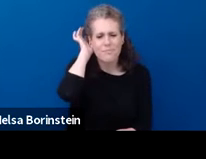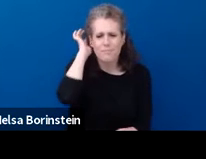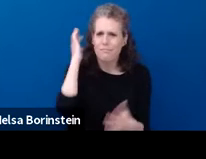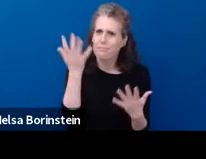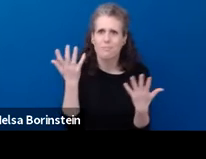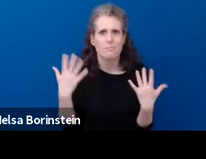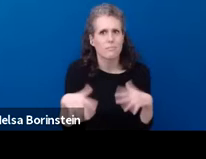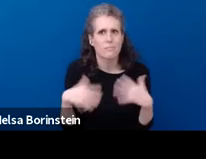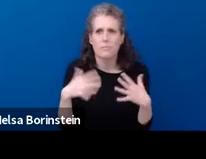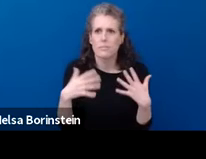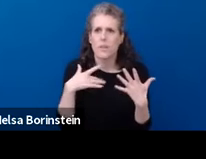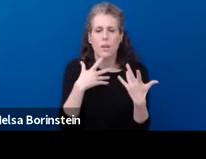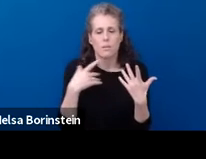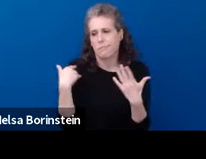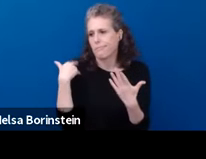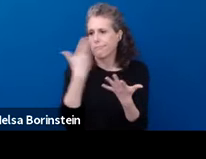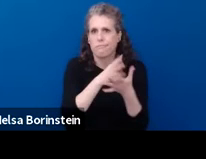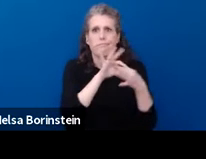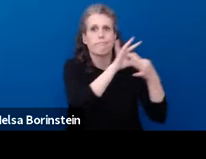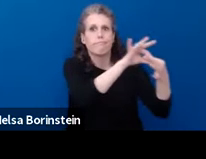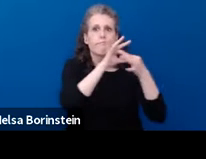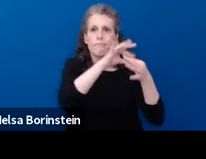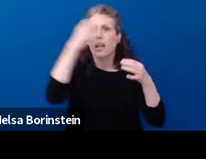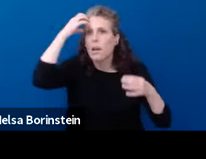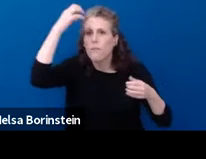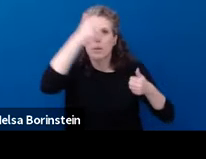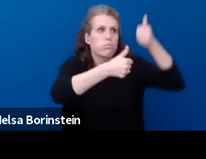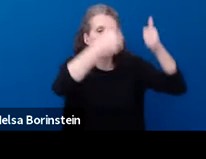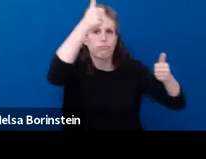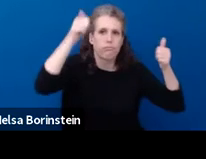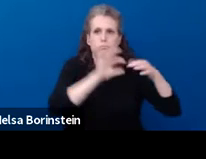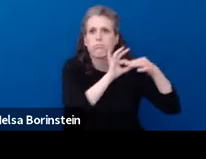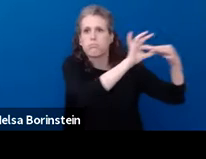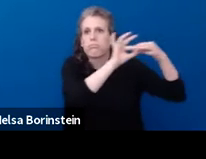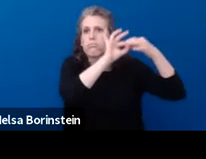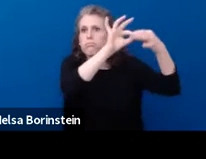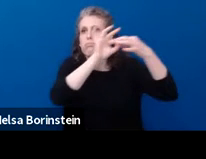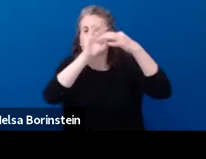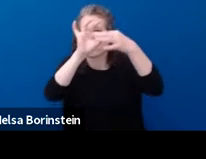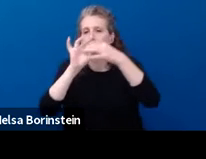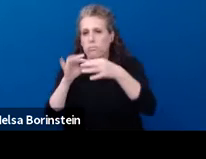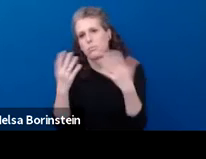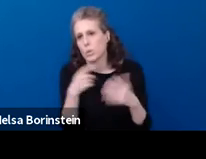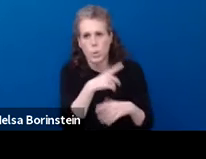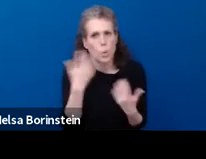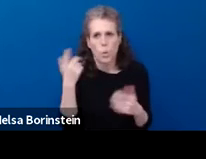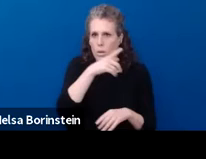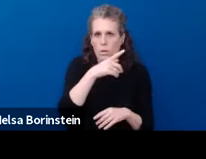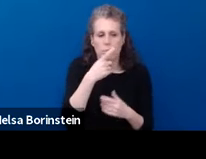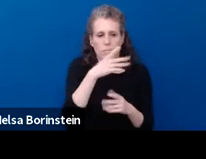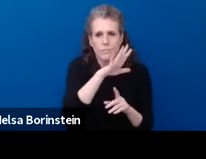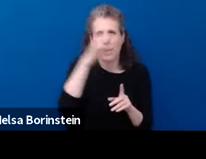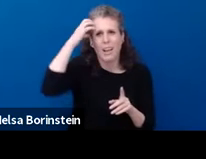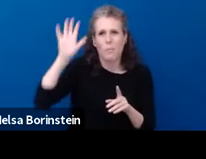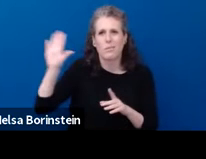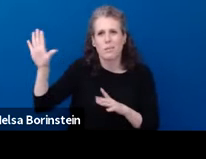cooperating a lot with the authorities for inclusion that we have in Sweden, which is our government's right arm in the